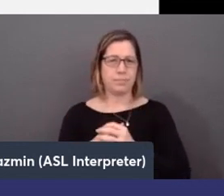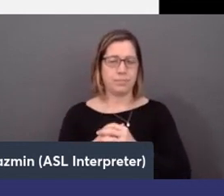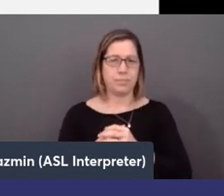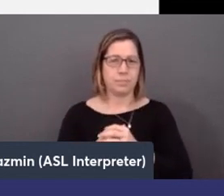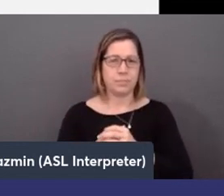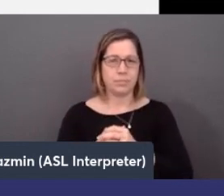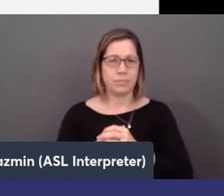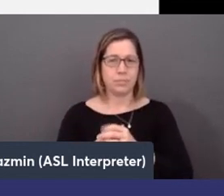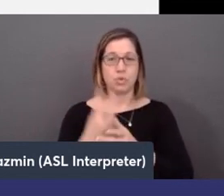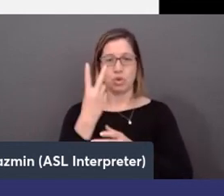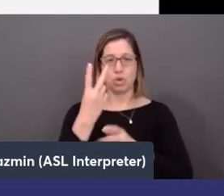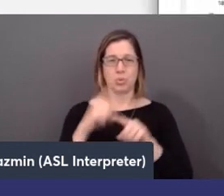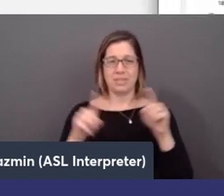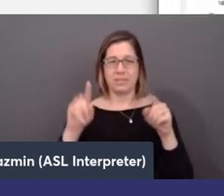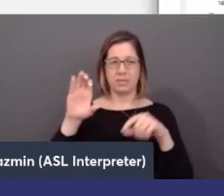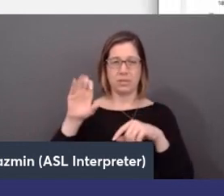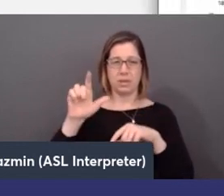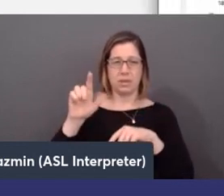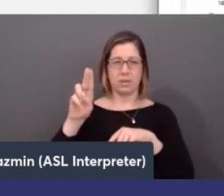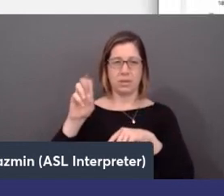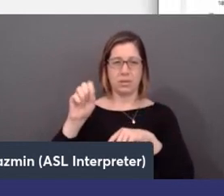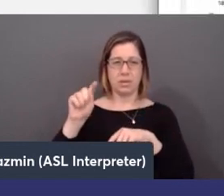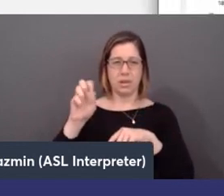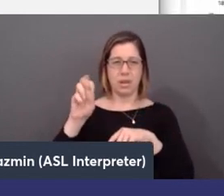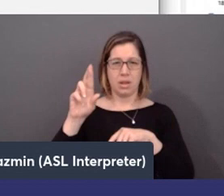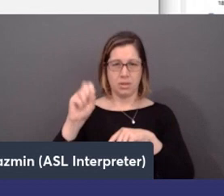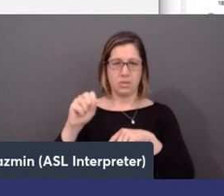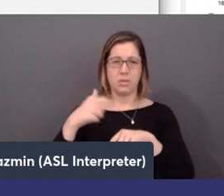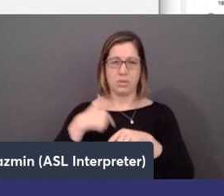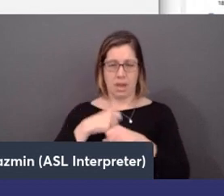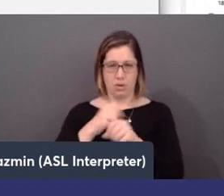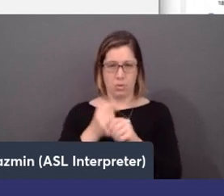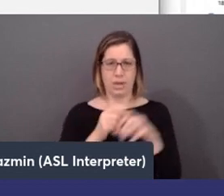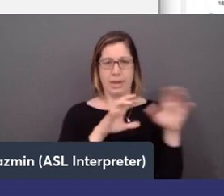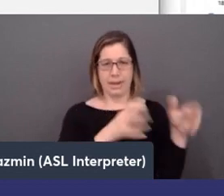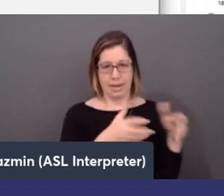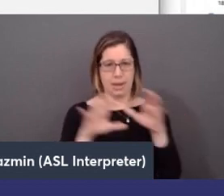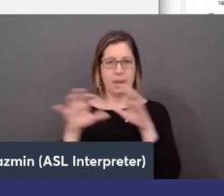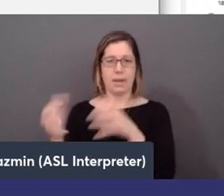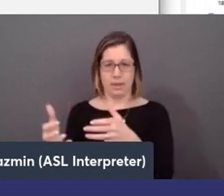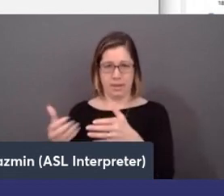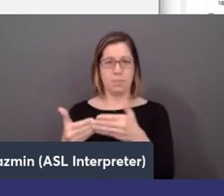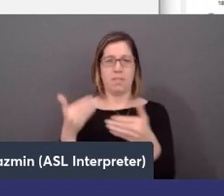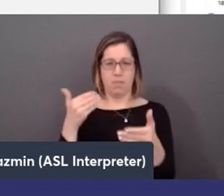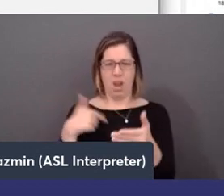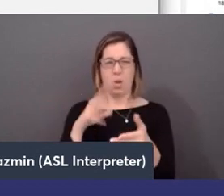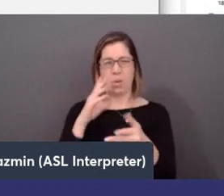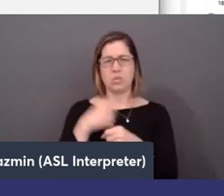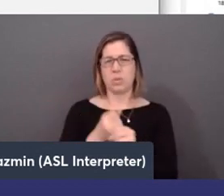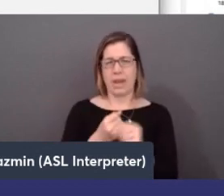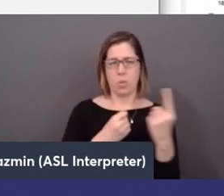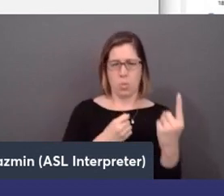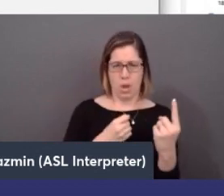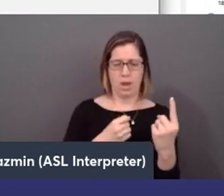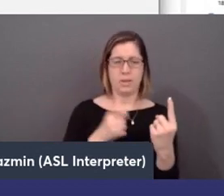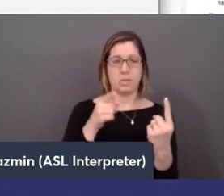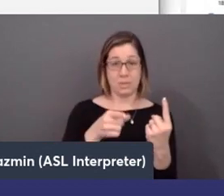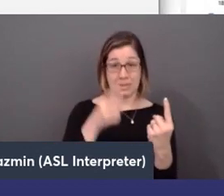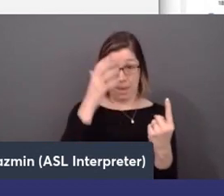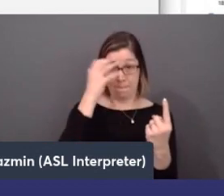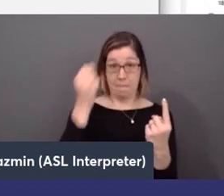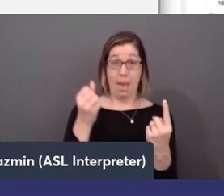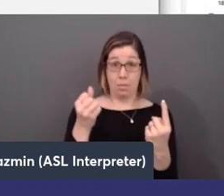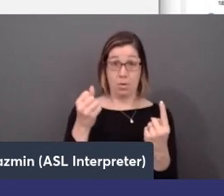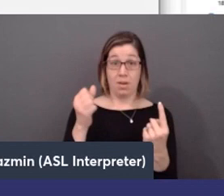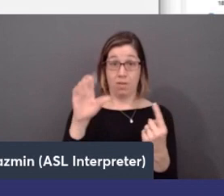different clusters that I've created before, and then we'll actually go over and create one. So this is a MemoryDB for Redis cluster that is